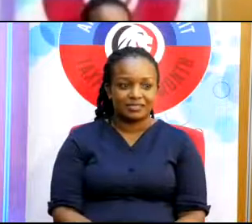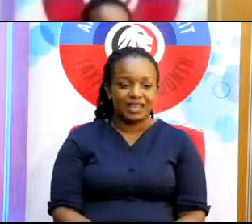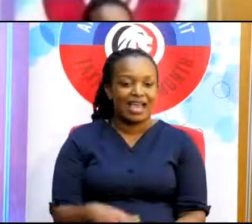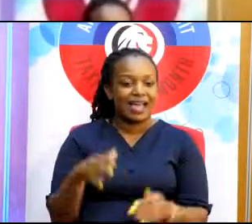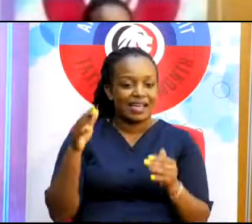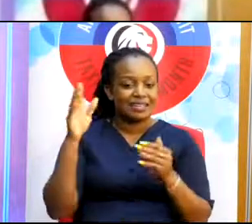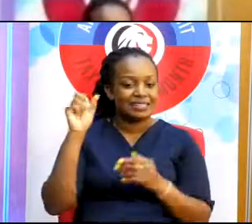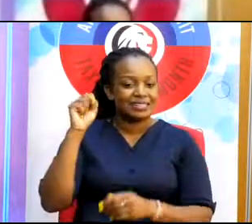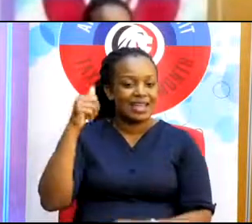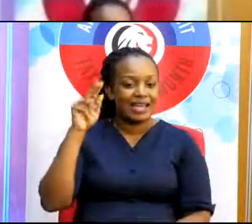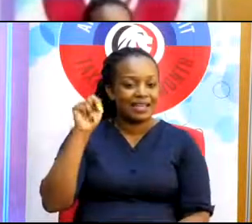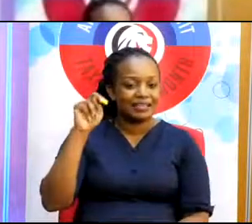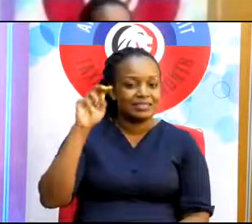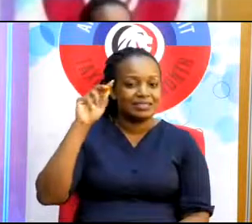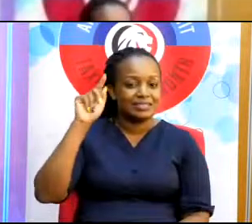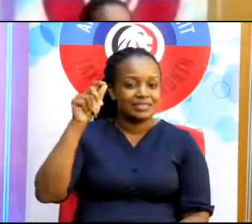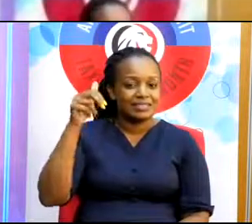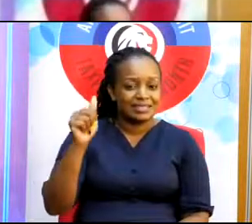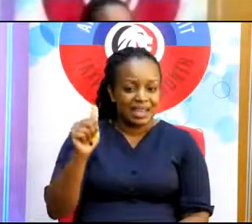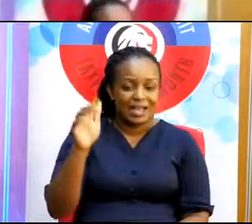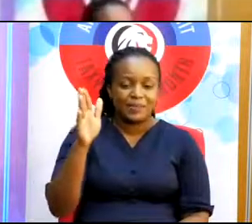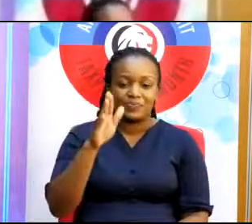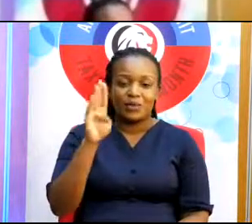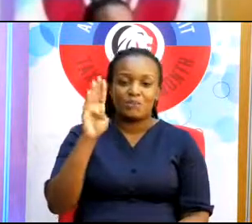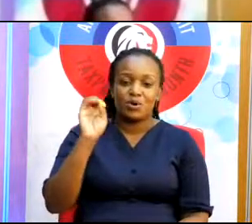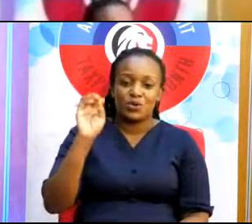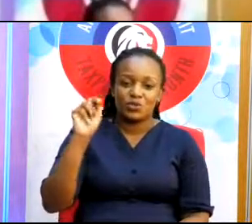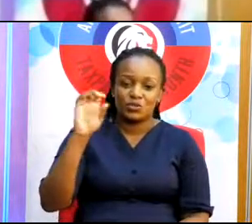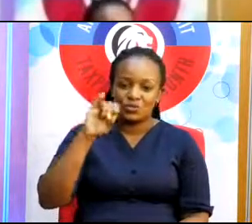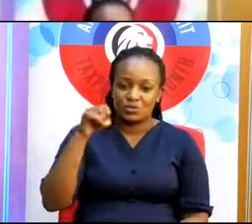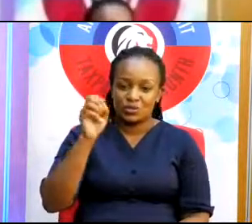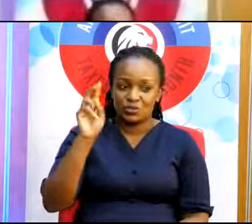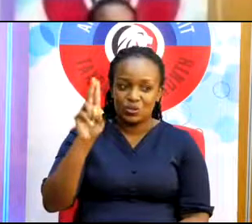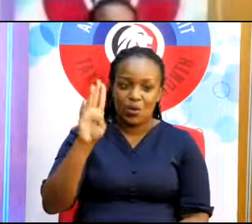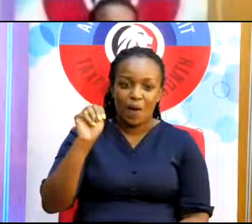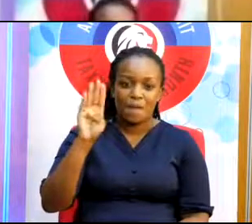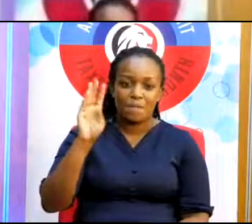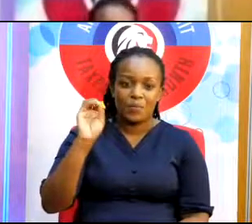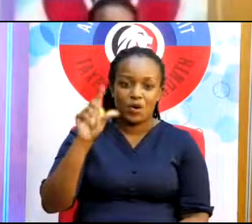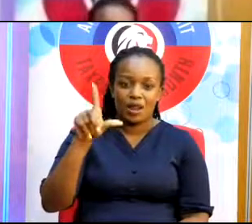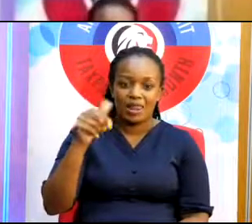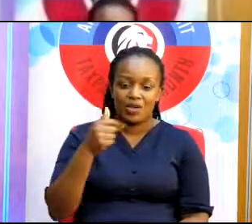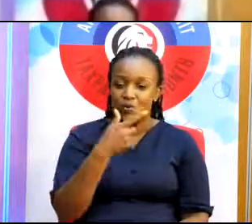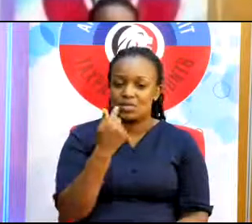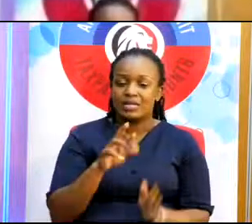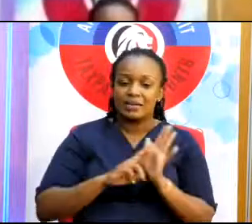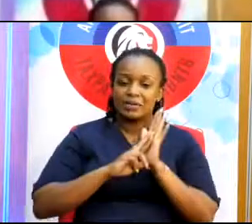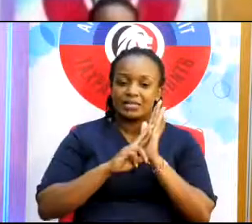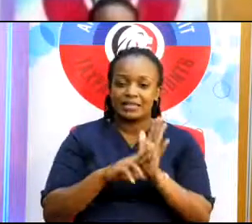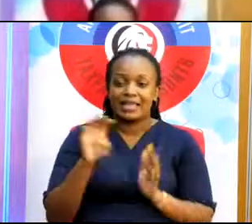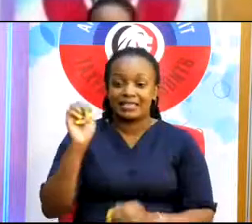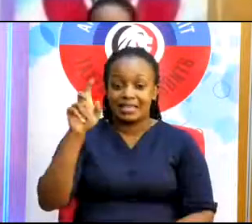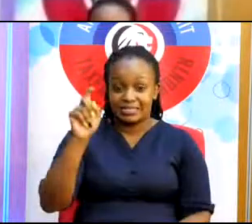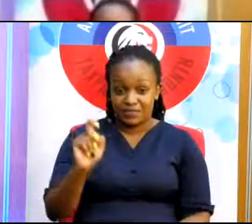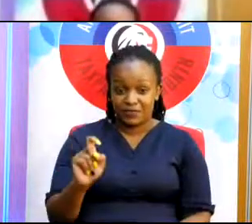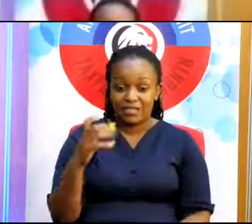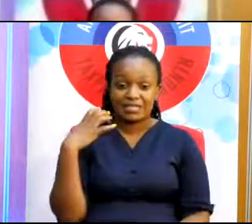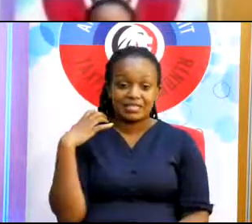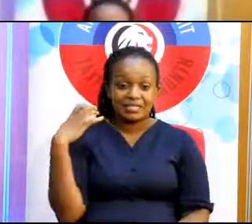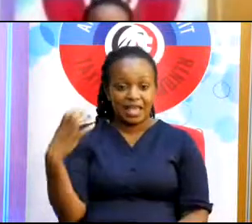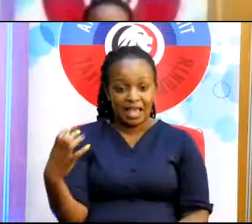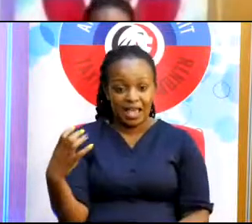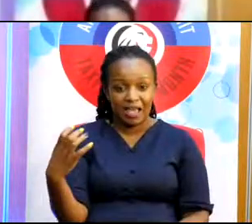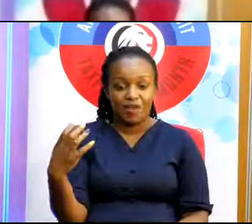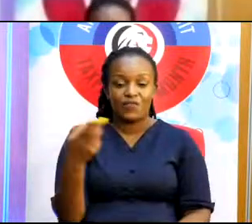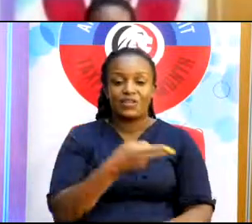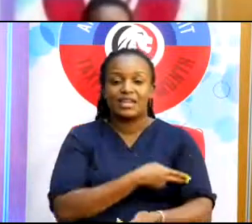movies. Santa Bonjubola, who's representing the executive chair of the Federal Inland